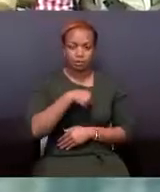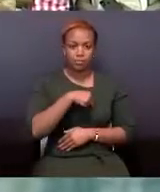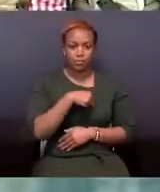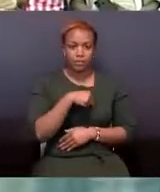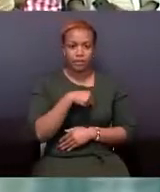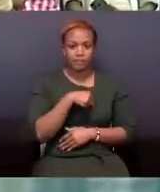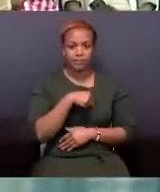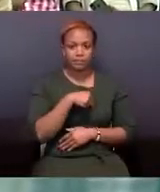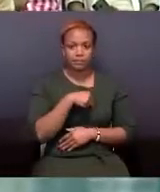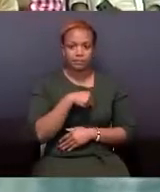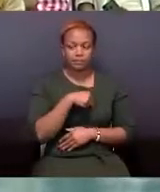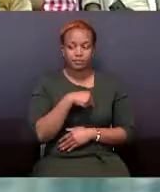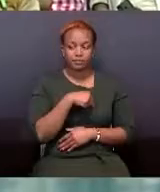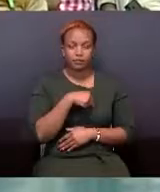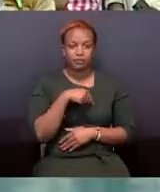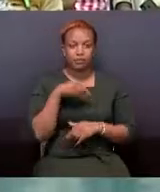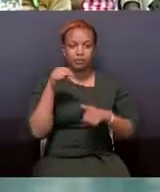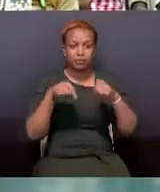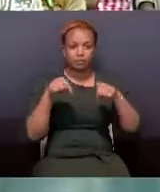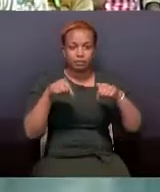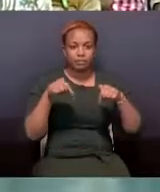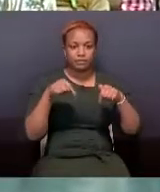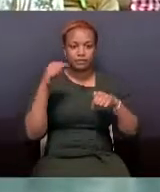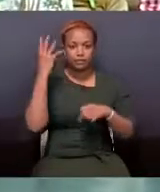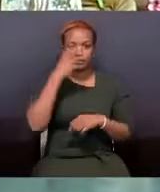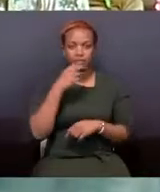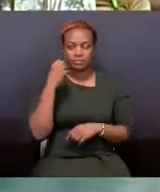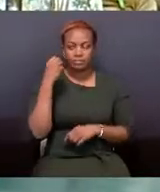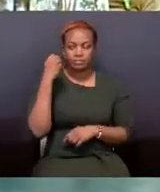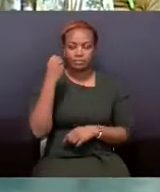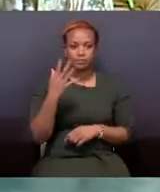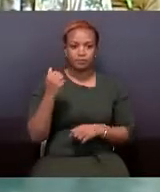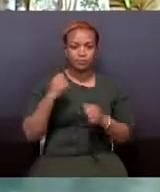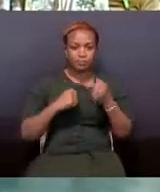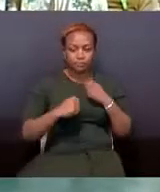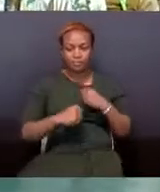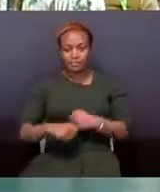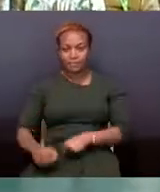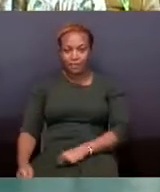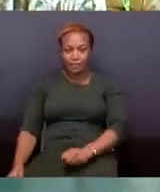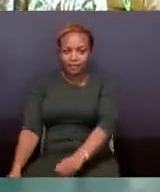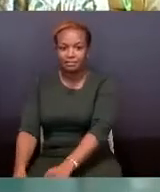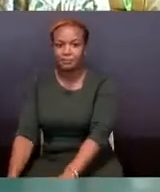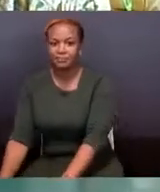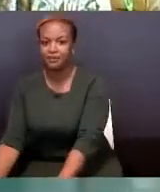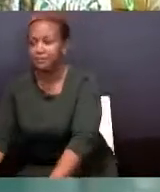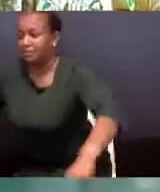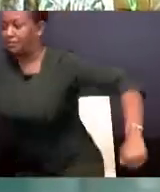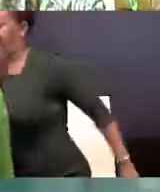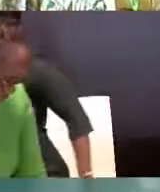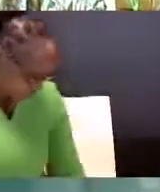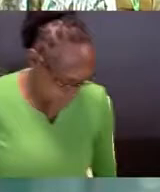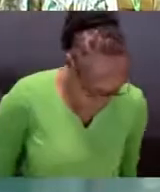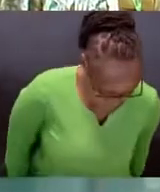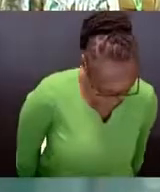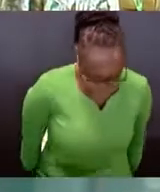wonderful, beautiful country of Rwanda, who is also like the, has been now like the open